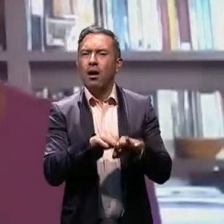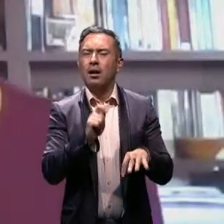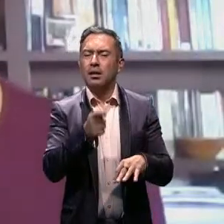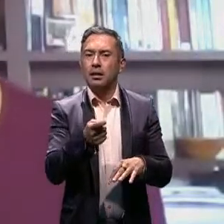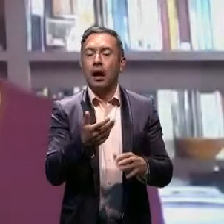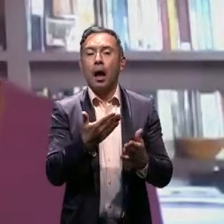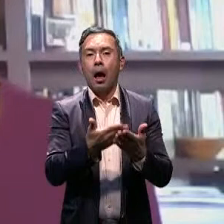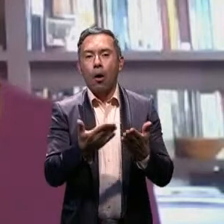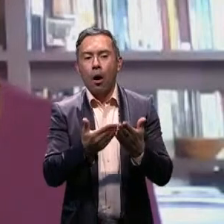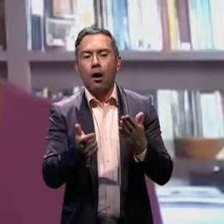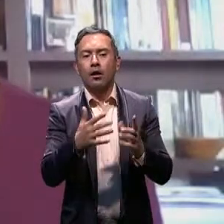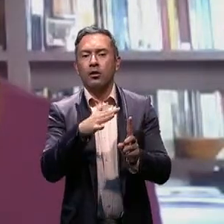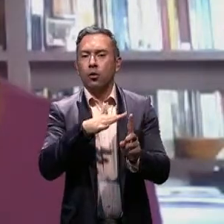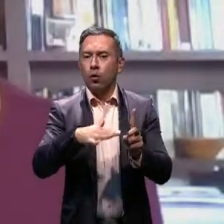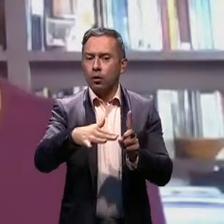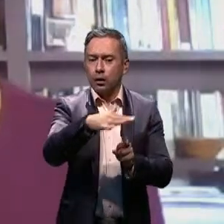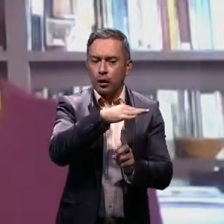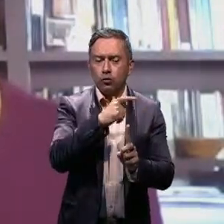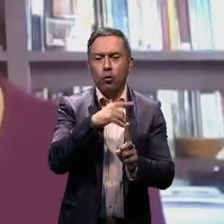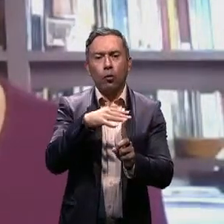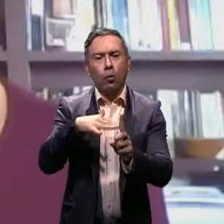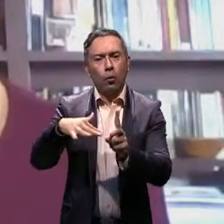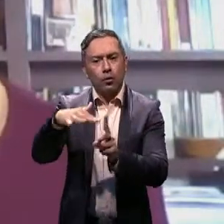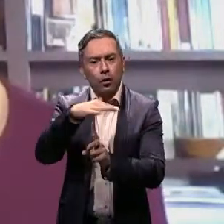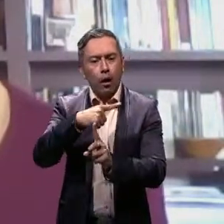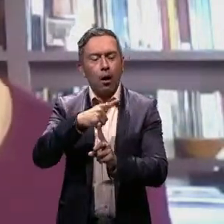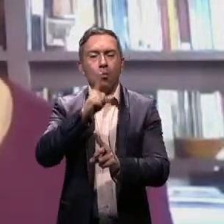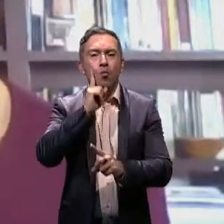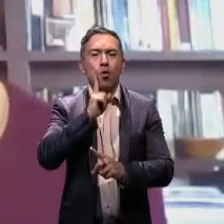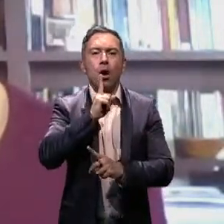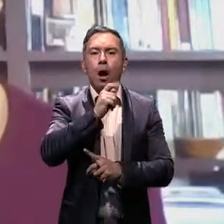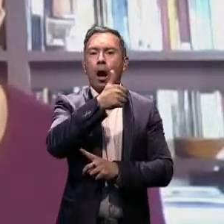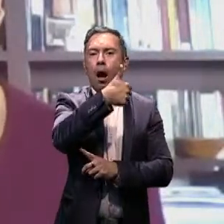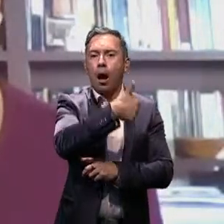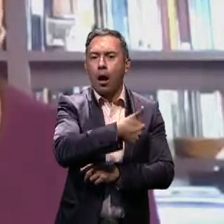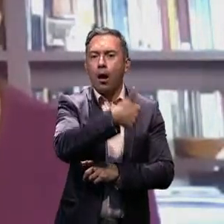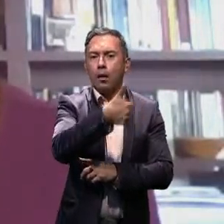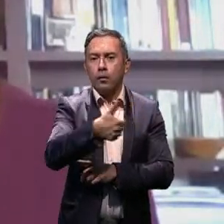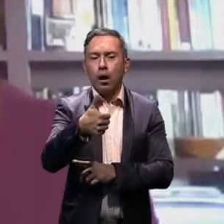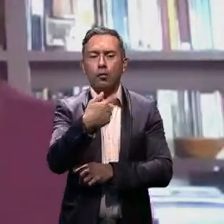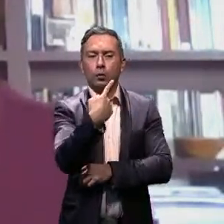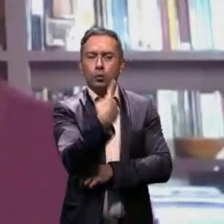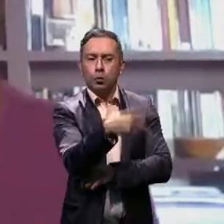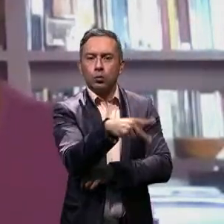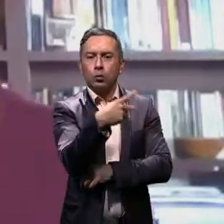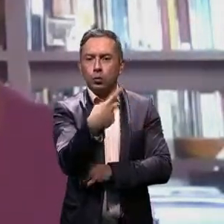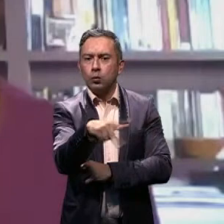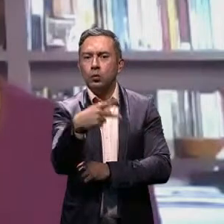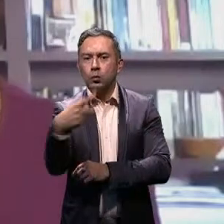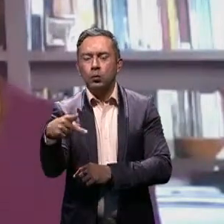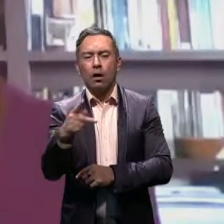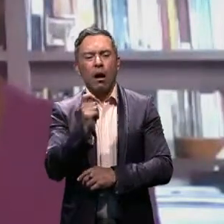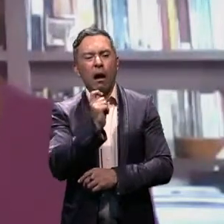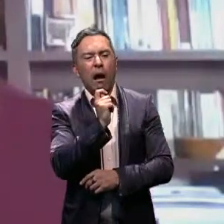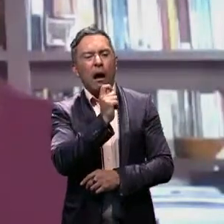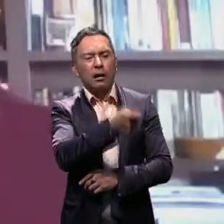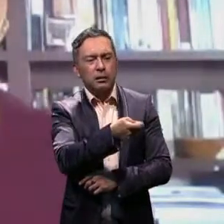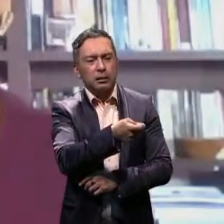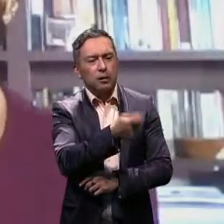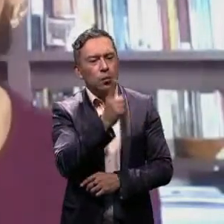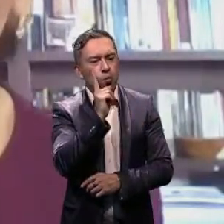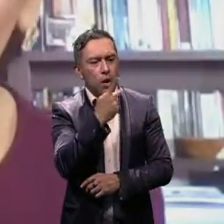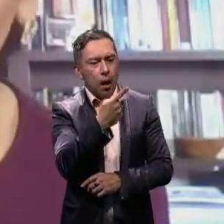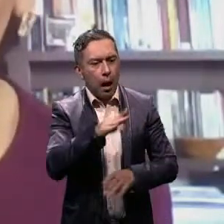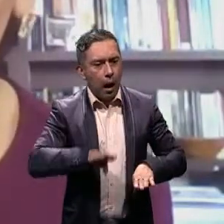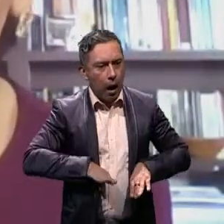should not lose sight of the specific characteristics of the diverse